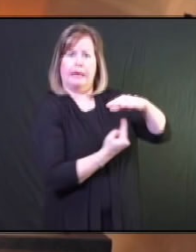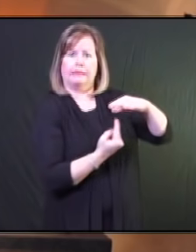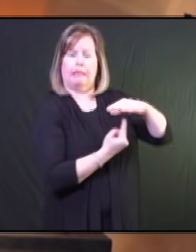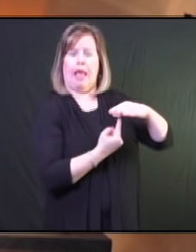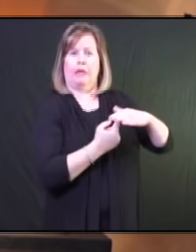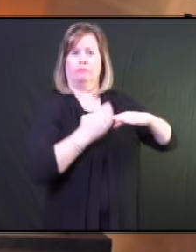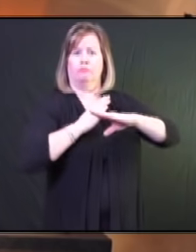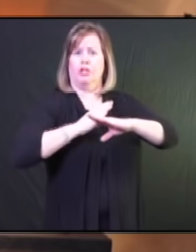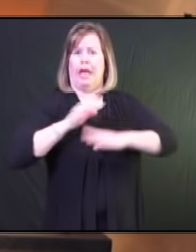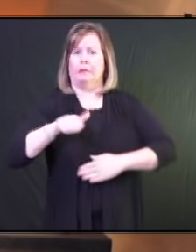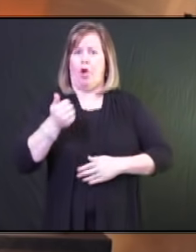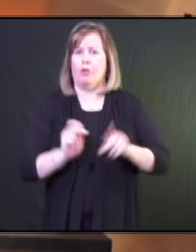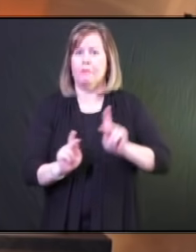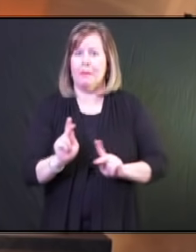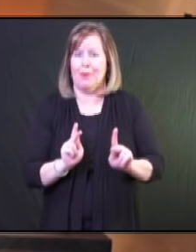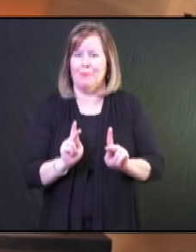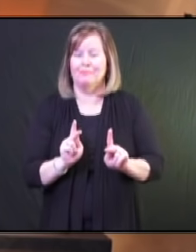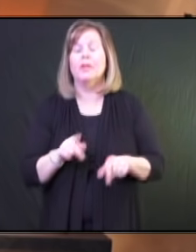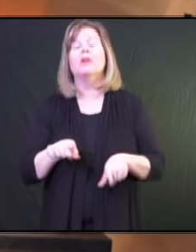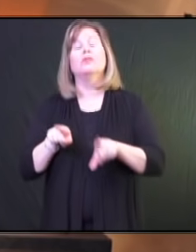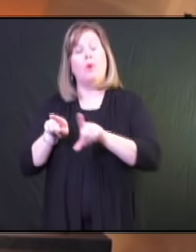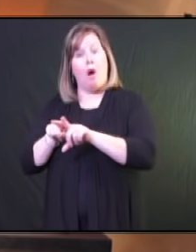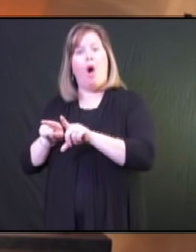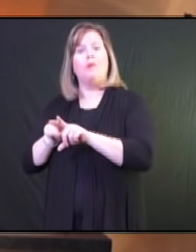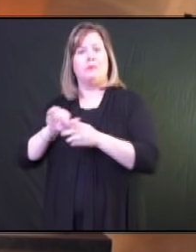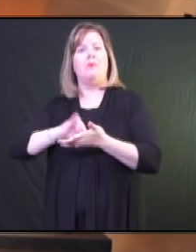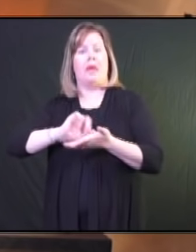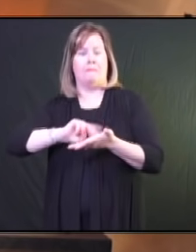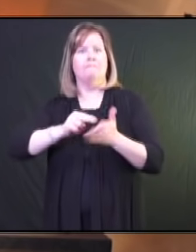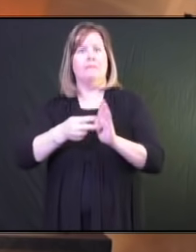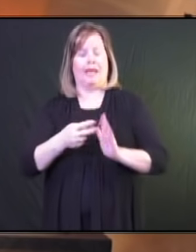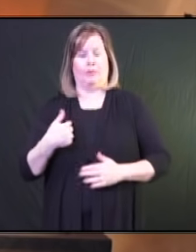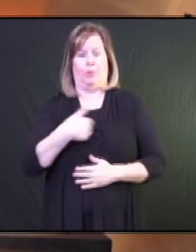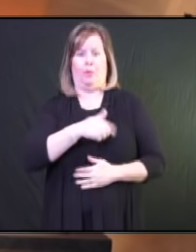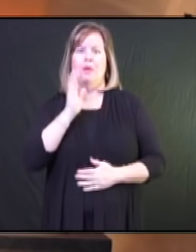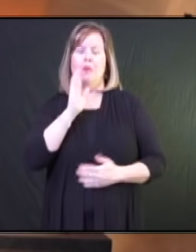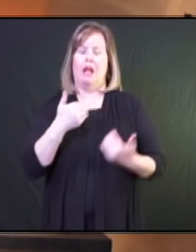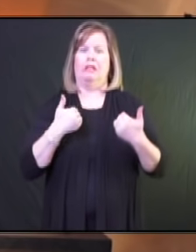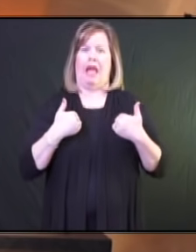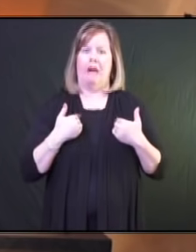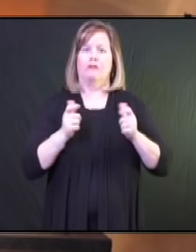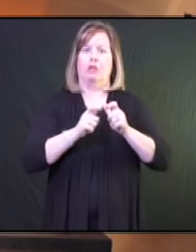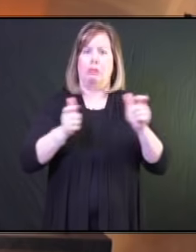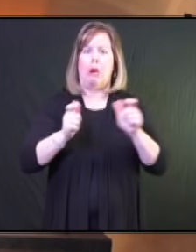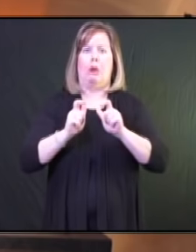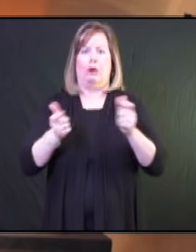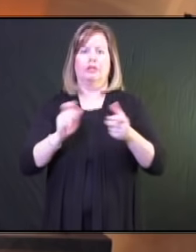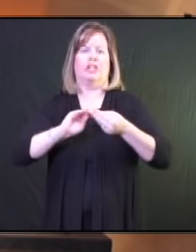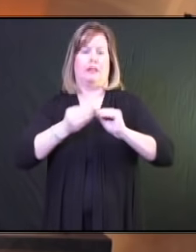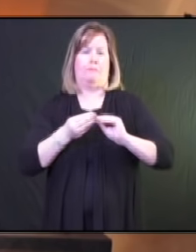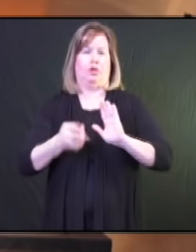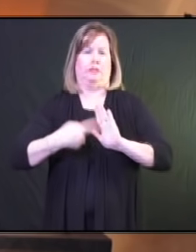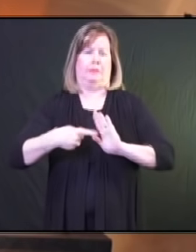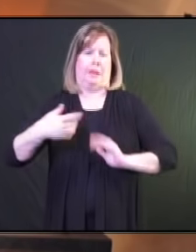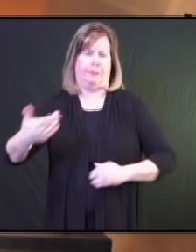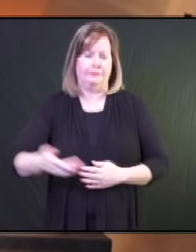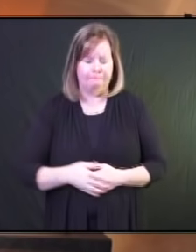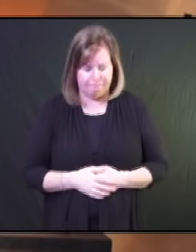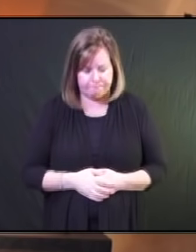that, it should not be a surprise to any of us that we're going to see some larger than expected numbers. But I want you to keep in mind